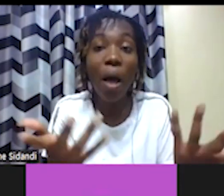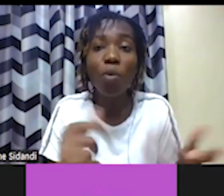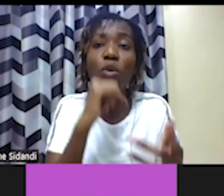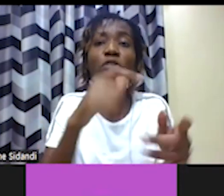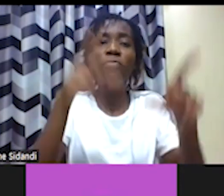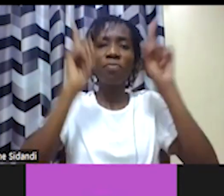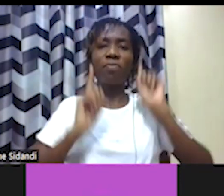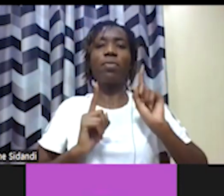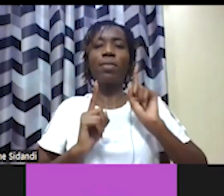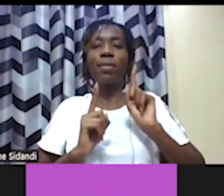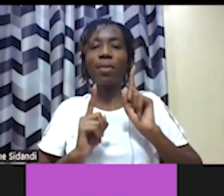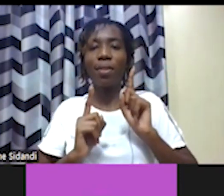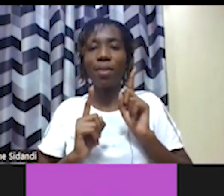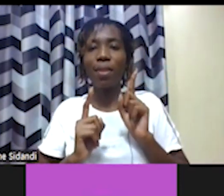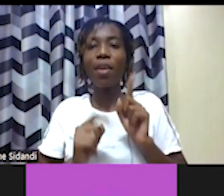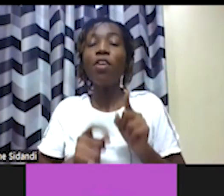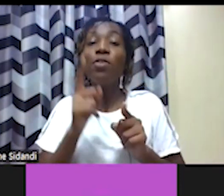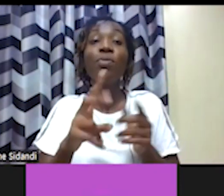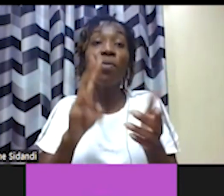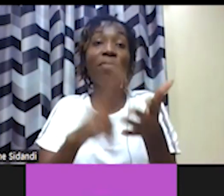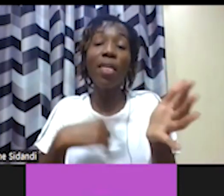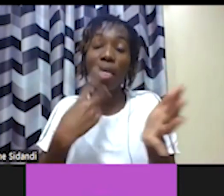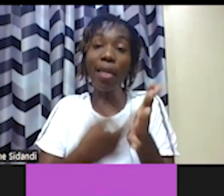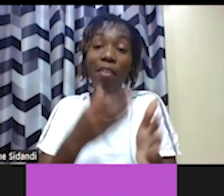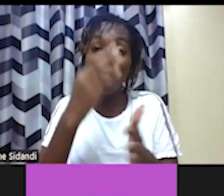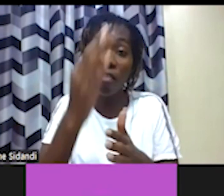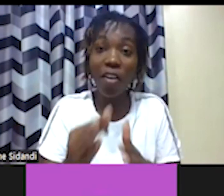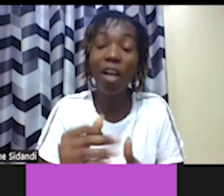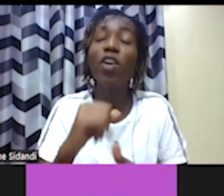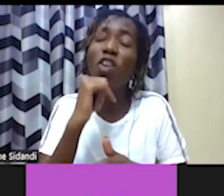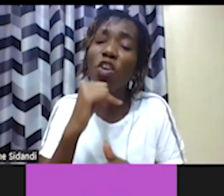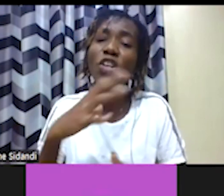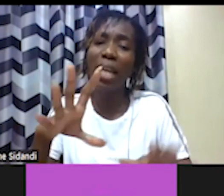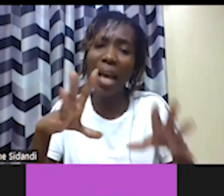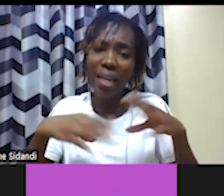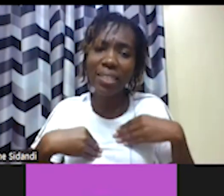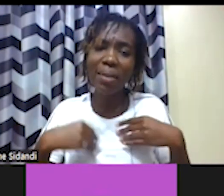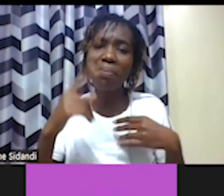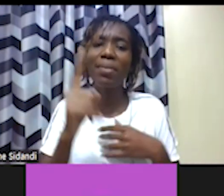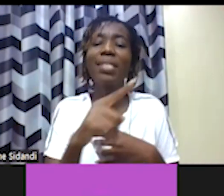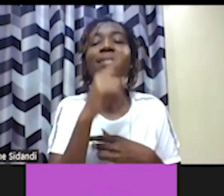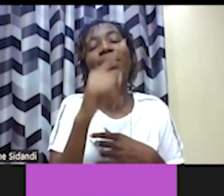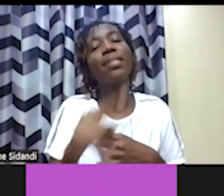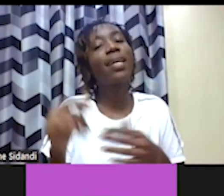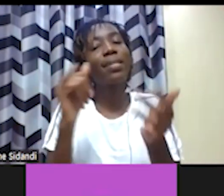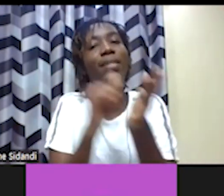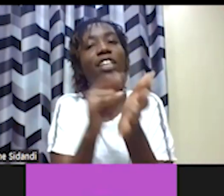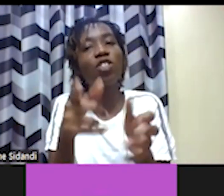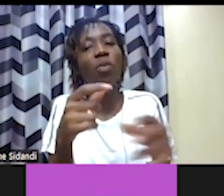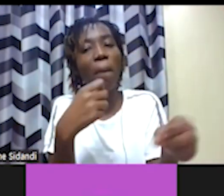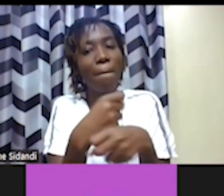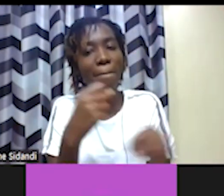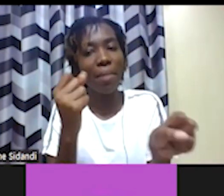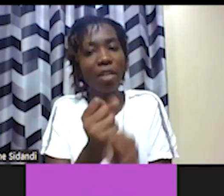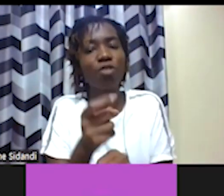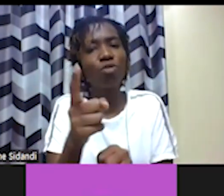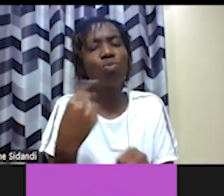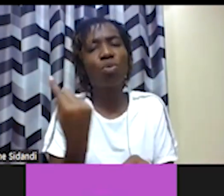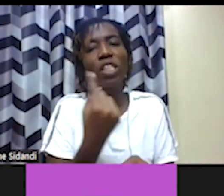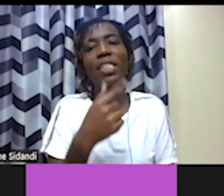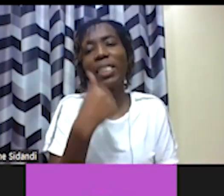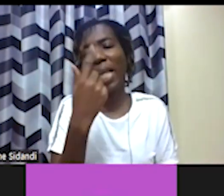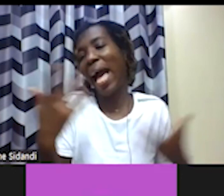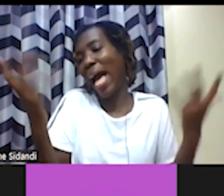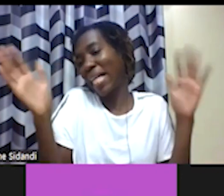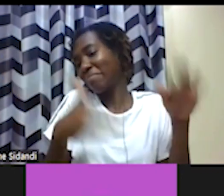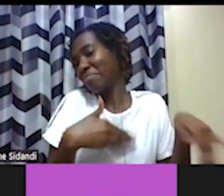backward? Yeah, and failing forward is not owning the mistakes that you have made. Just say it was a